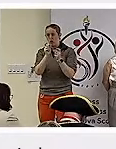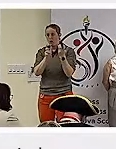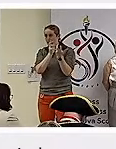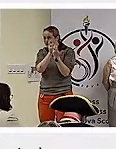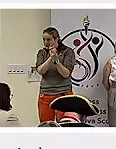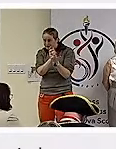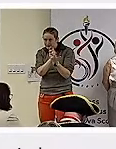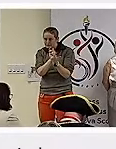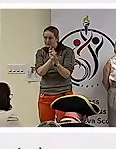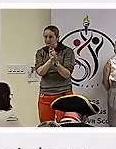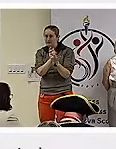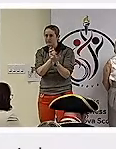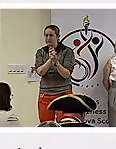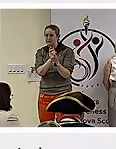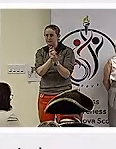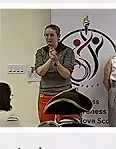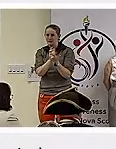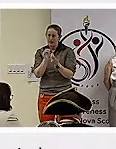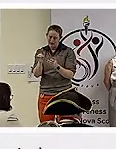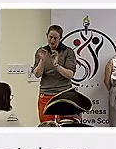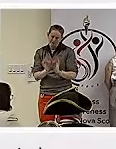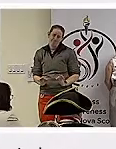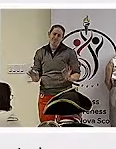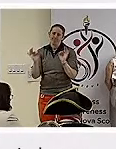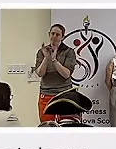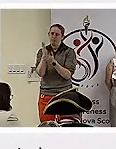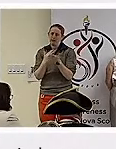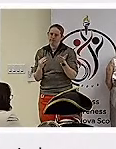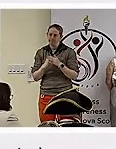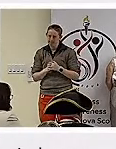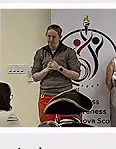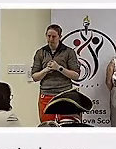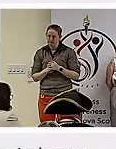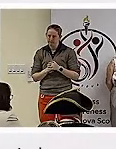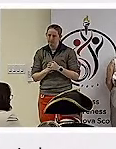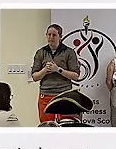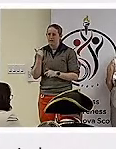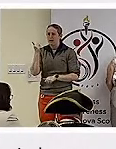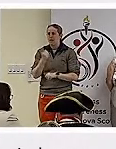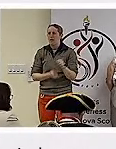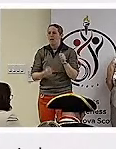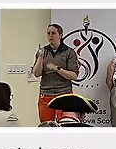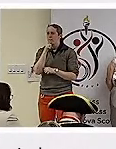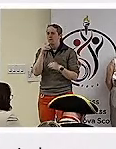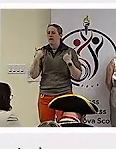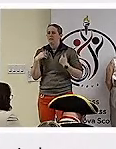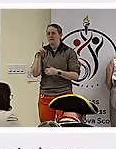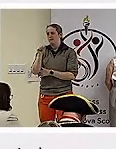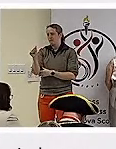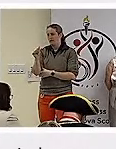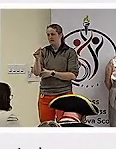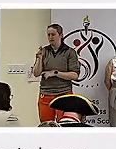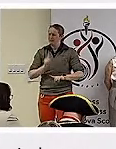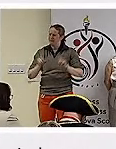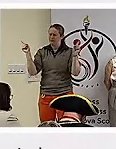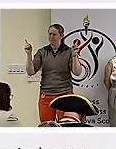accommodations. That's the most important thing. Every person with a disability is different,